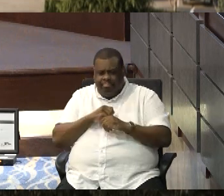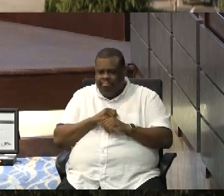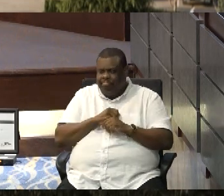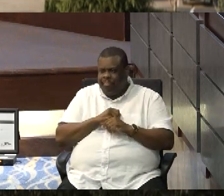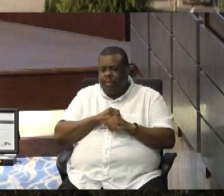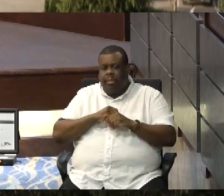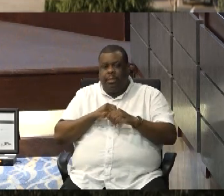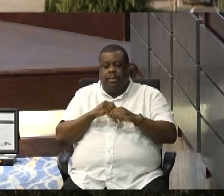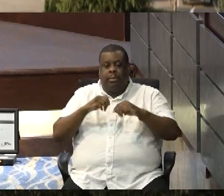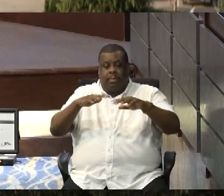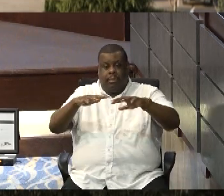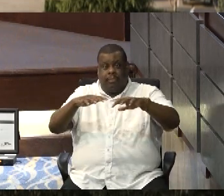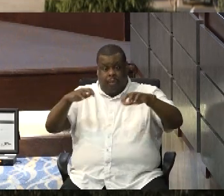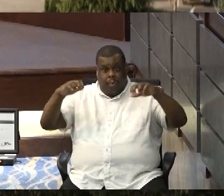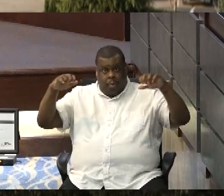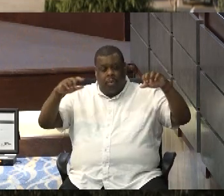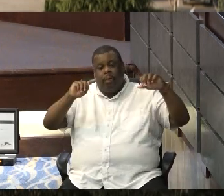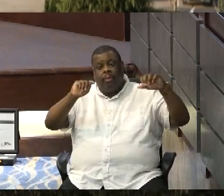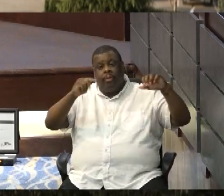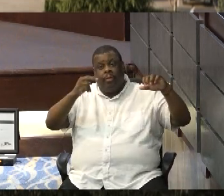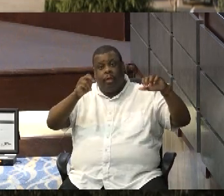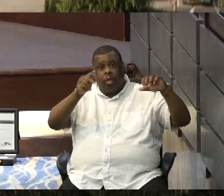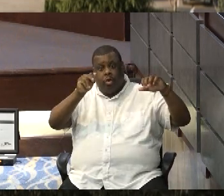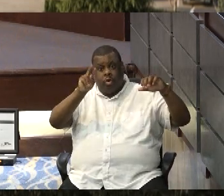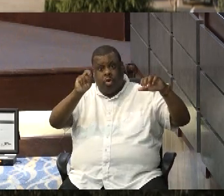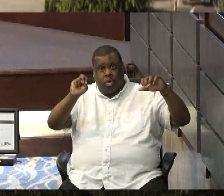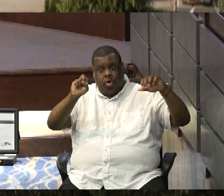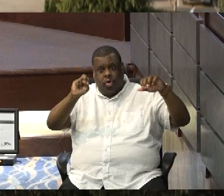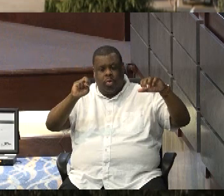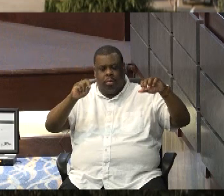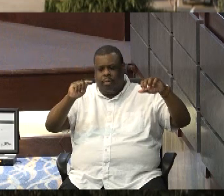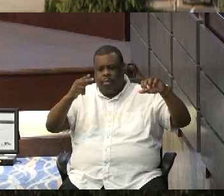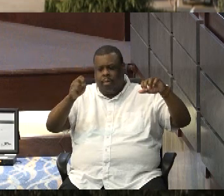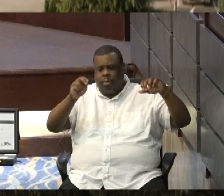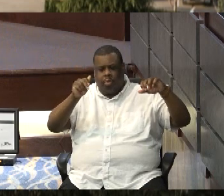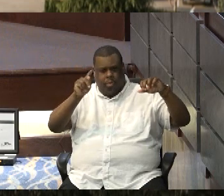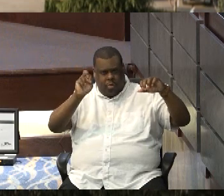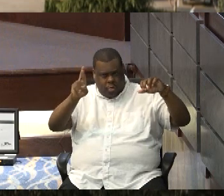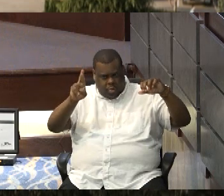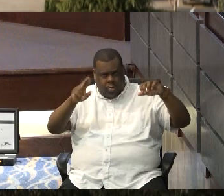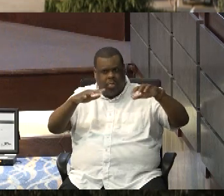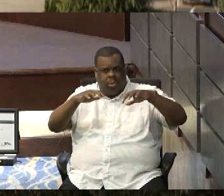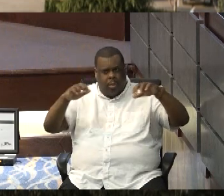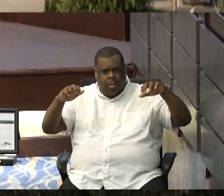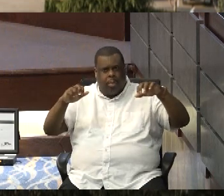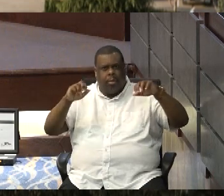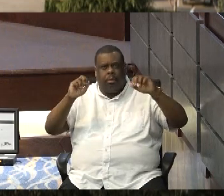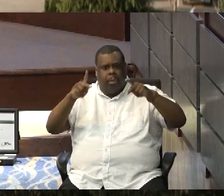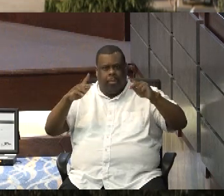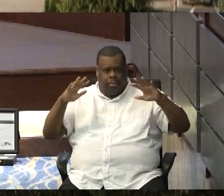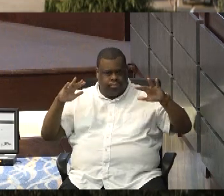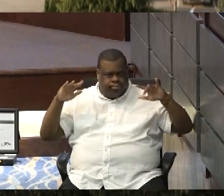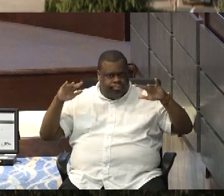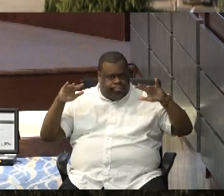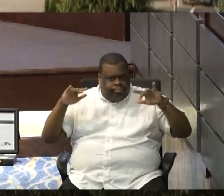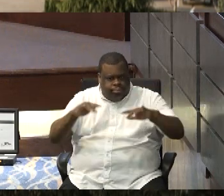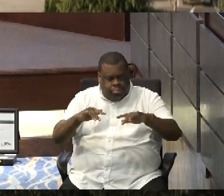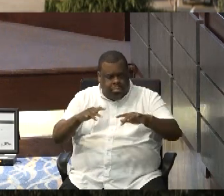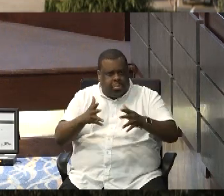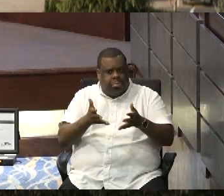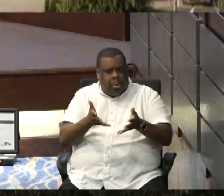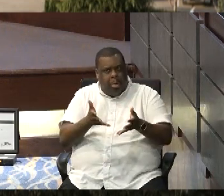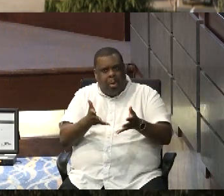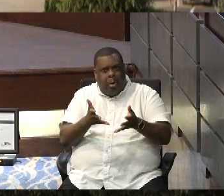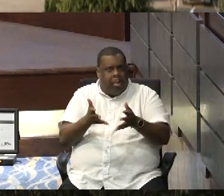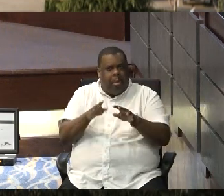theaters are buildings that are inherently collective spaces where we come together and where dynamic things happen. But because of their technical requirements, they're often